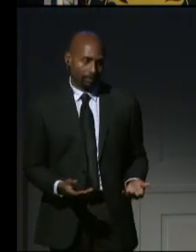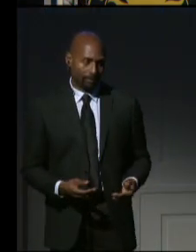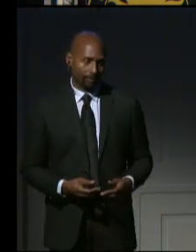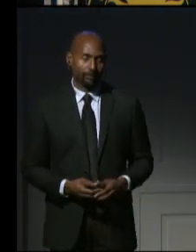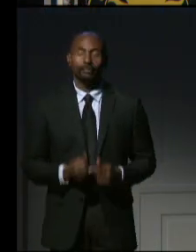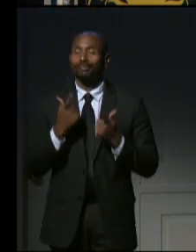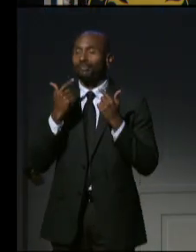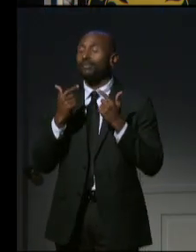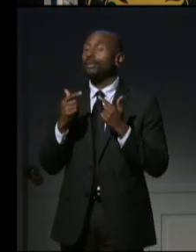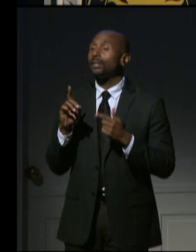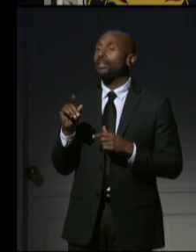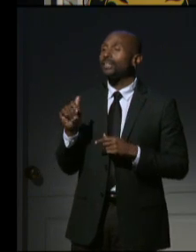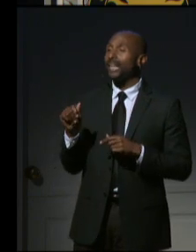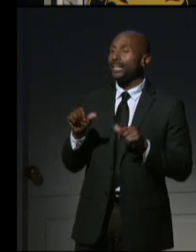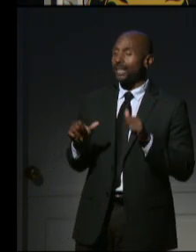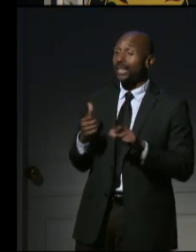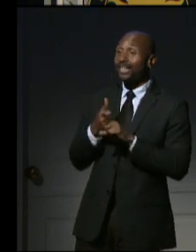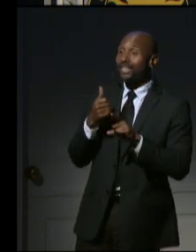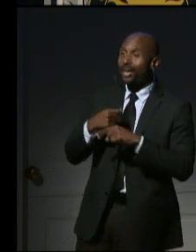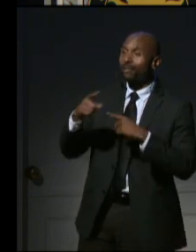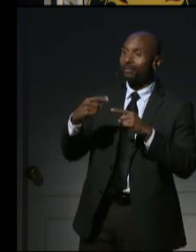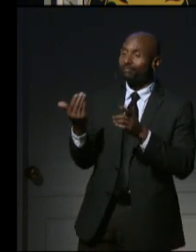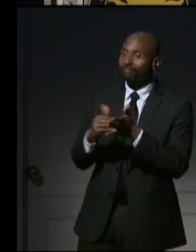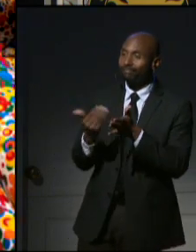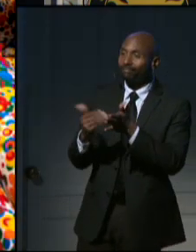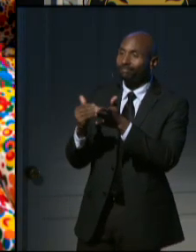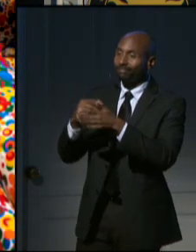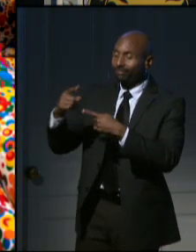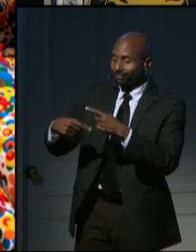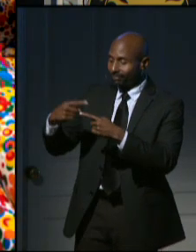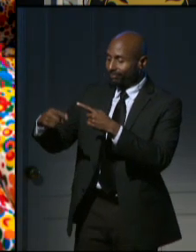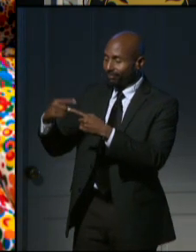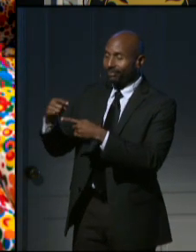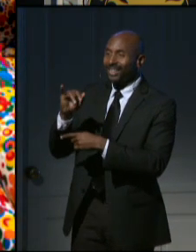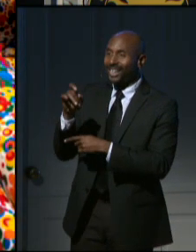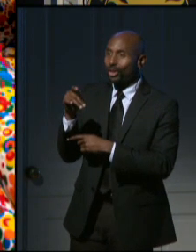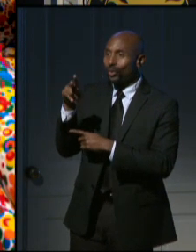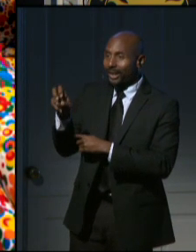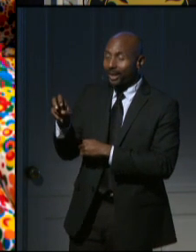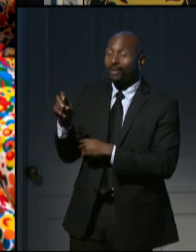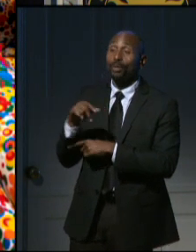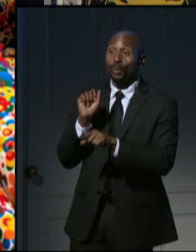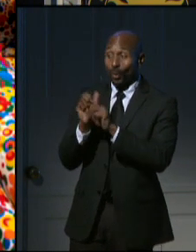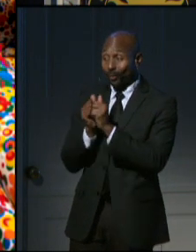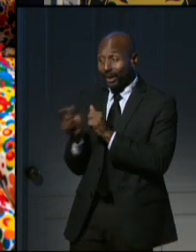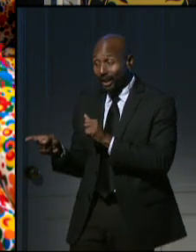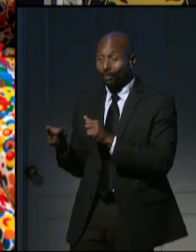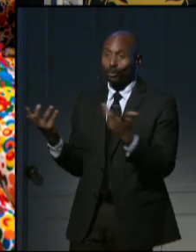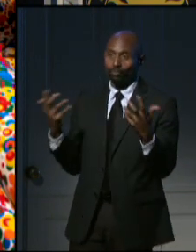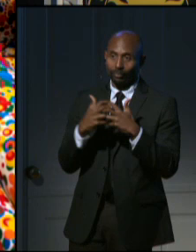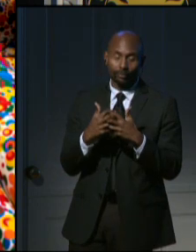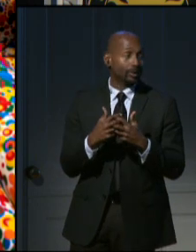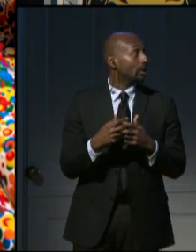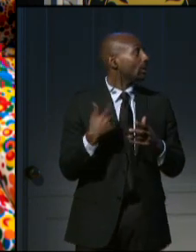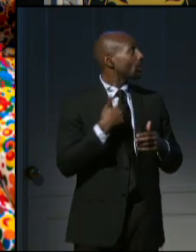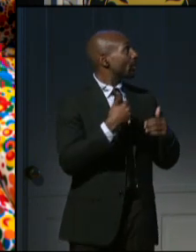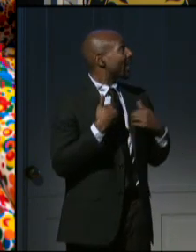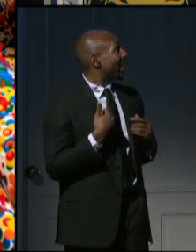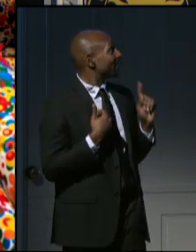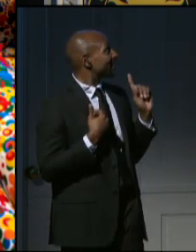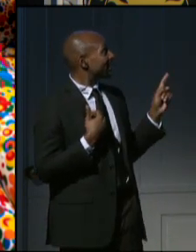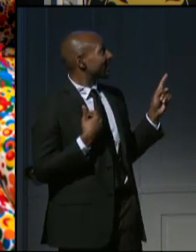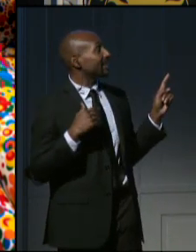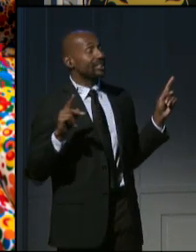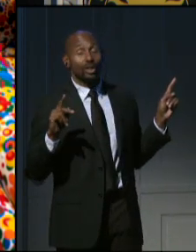So data science is also iterative, and so we worked with them on putting things together, and at the same time, we had Kusama exhibit last year, which was a